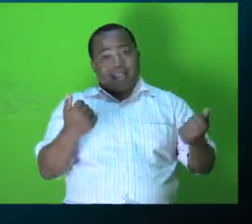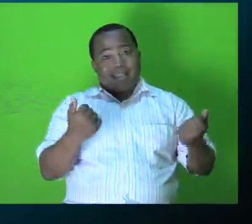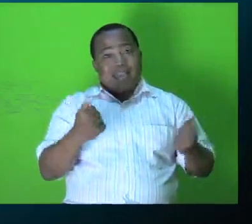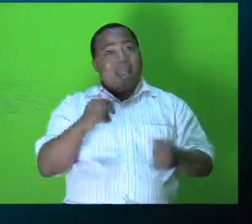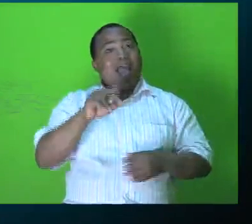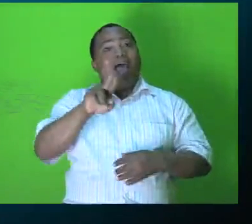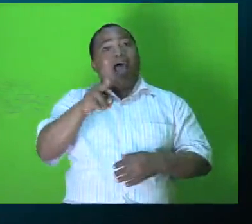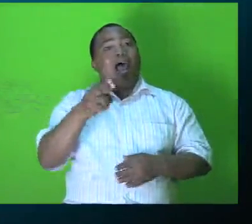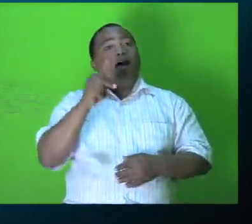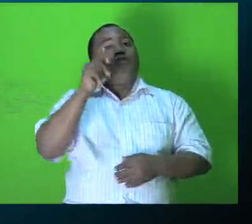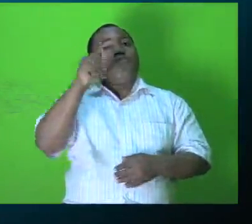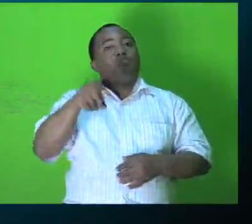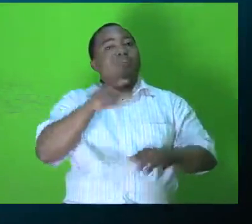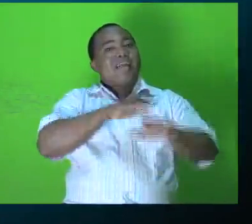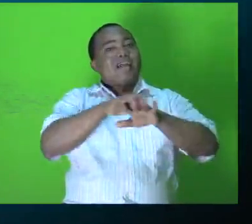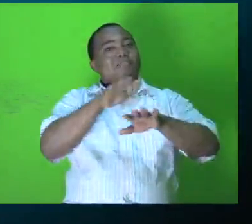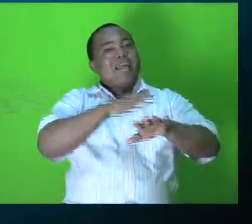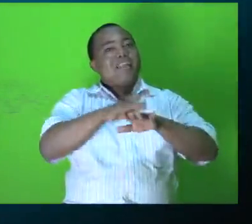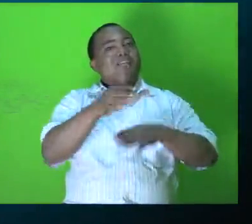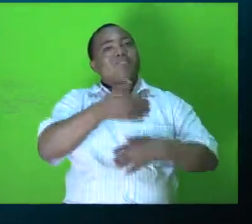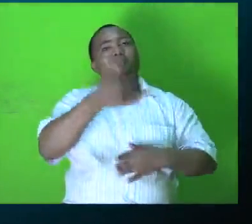there another explanation?